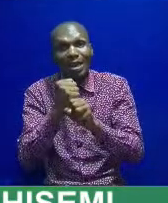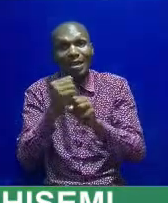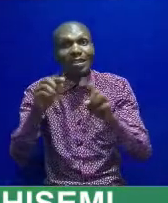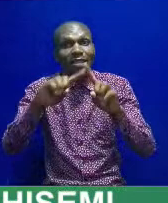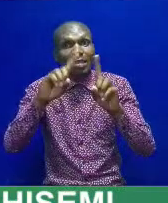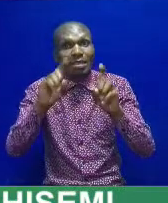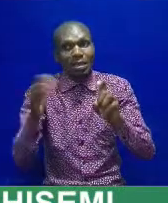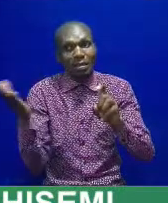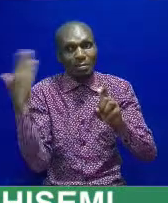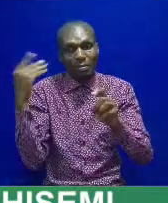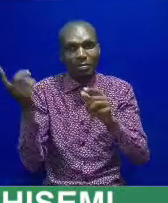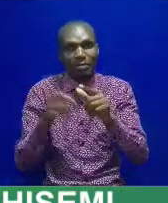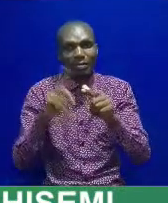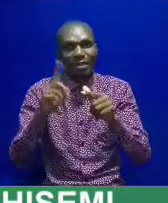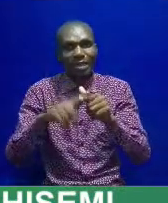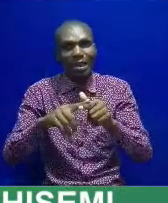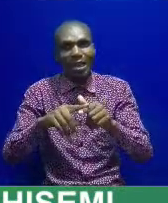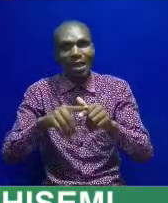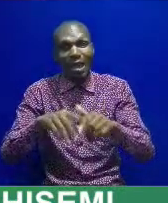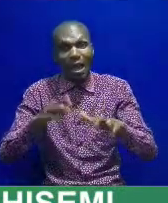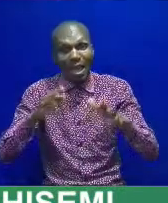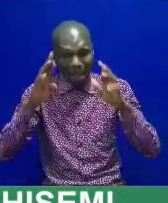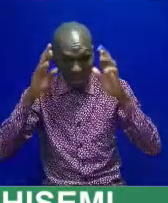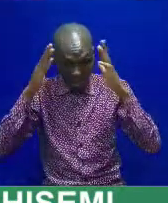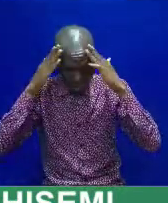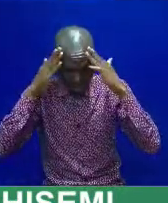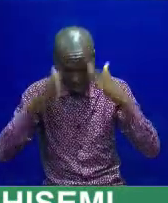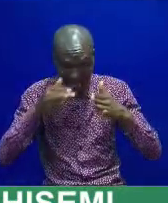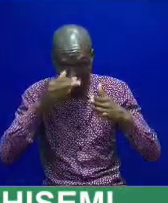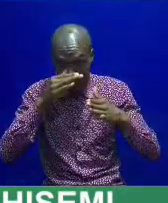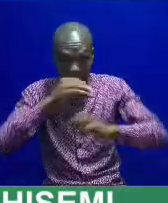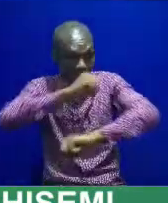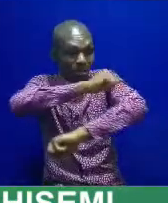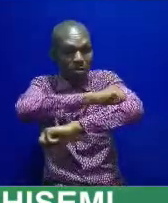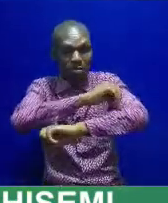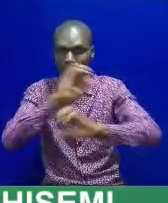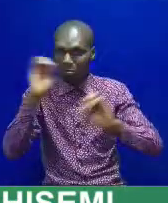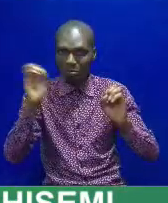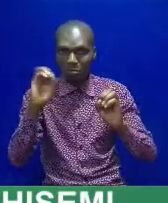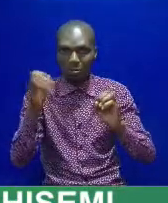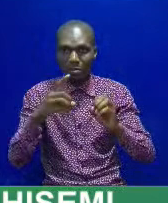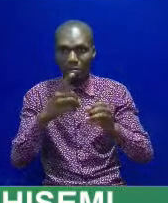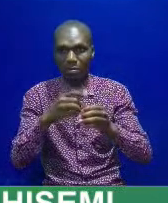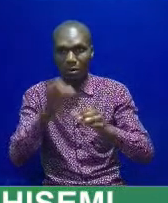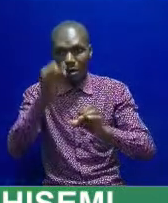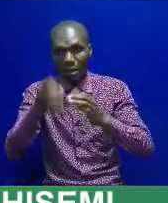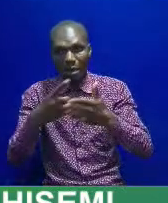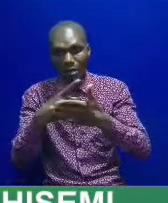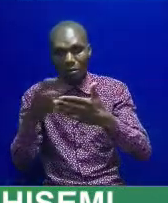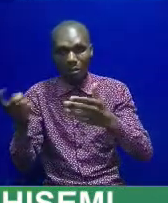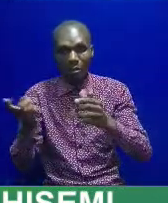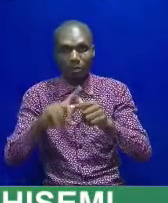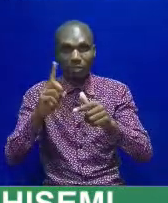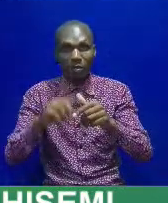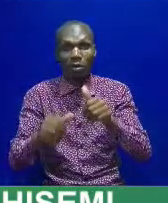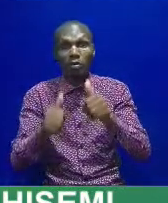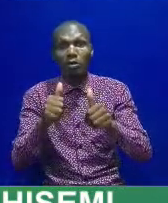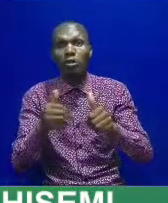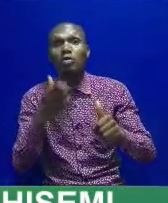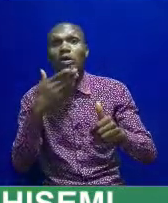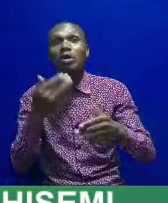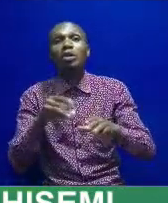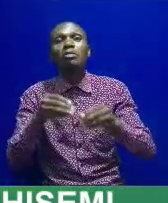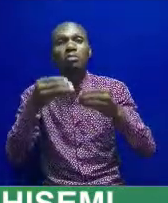and she couldn't manage to report to school last week. We wish to give her a